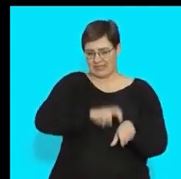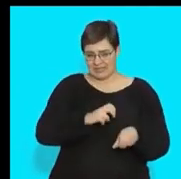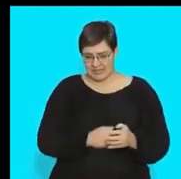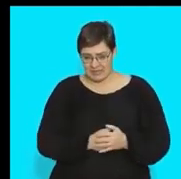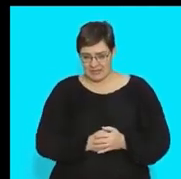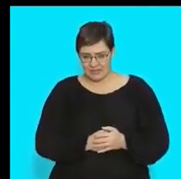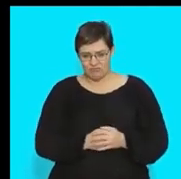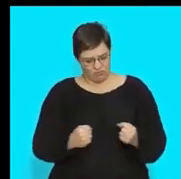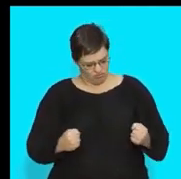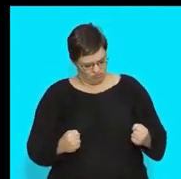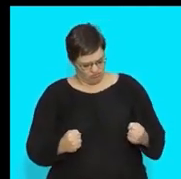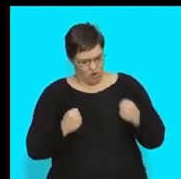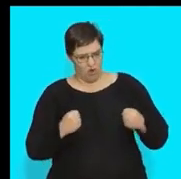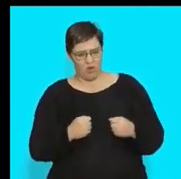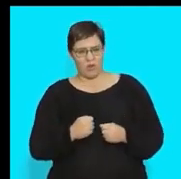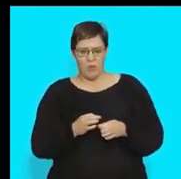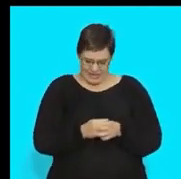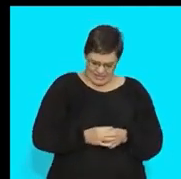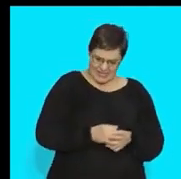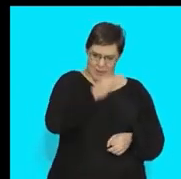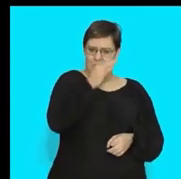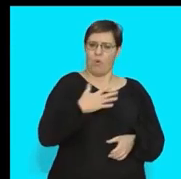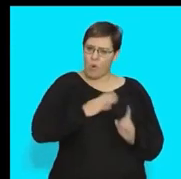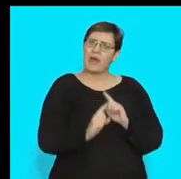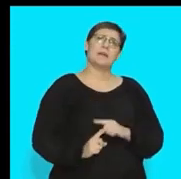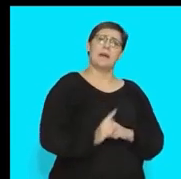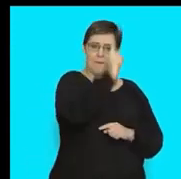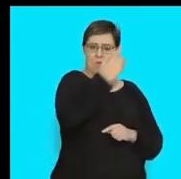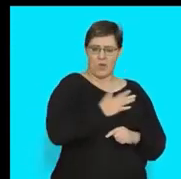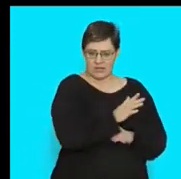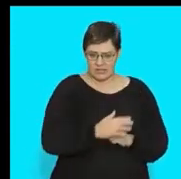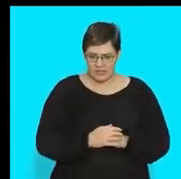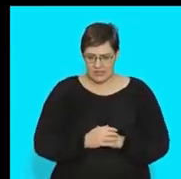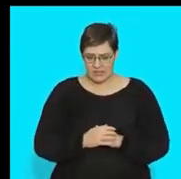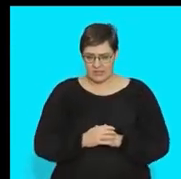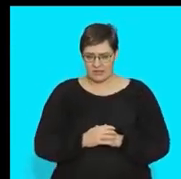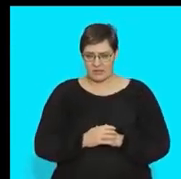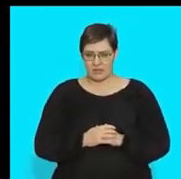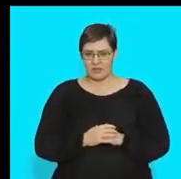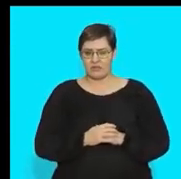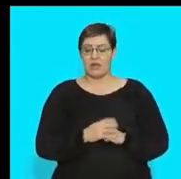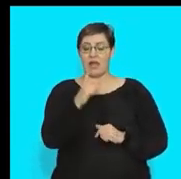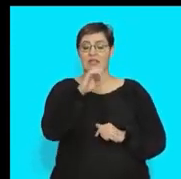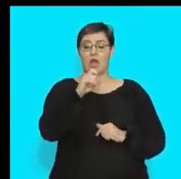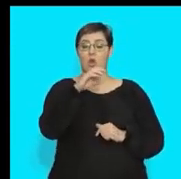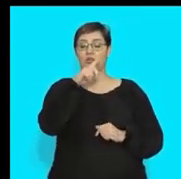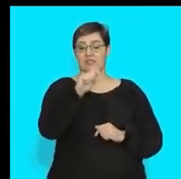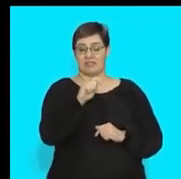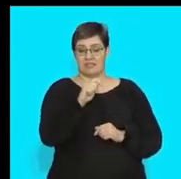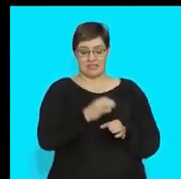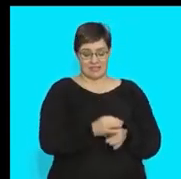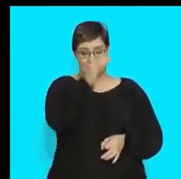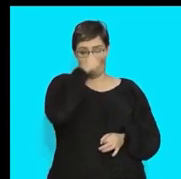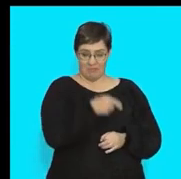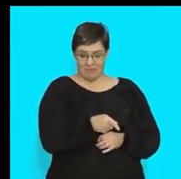Support. Strength, it's a stem. I want to go upwards. When it comes to a dicot stem,